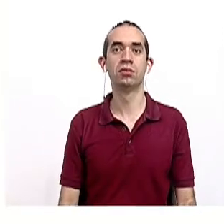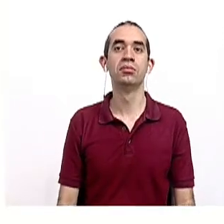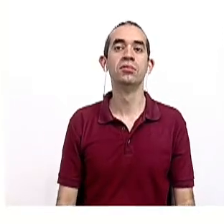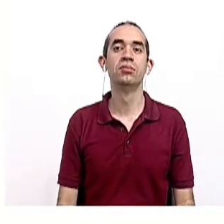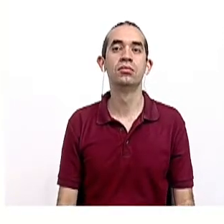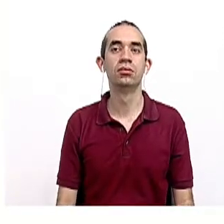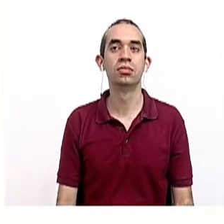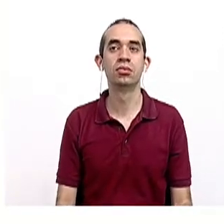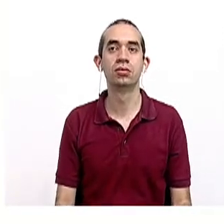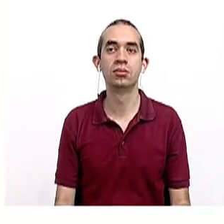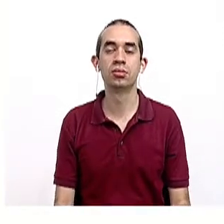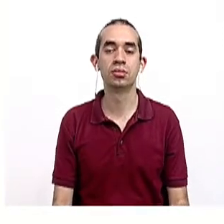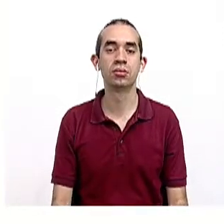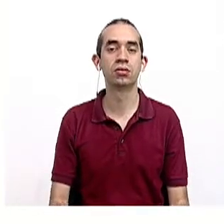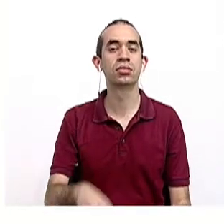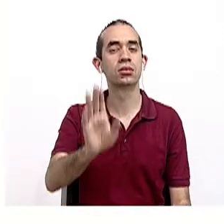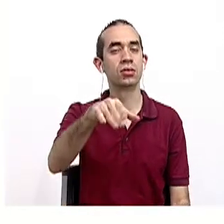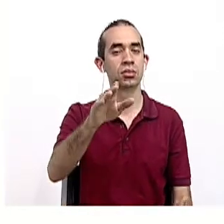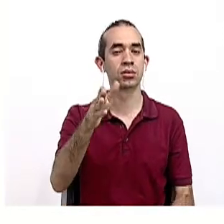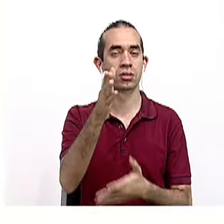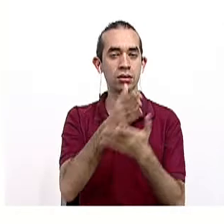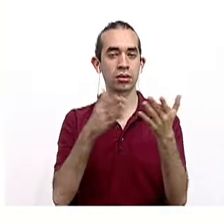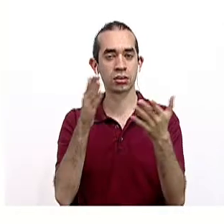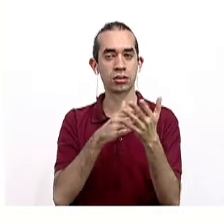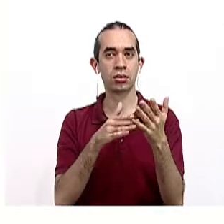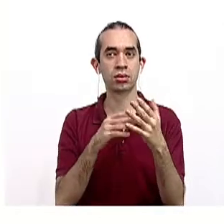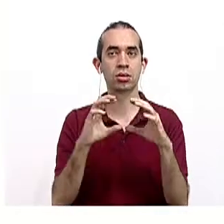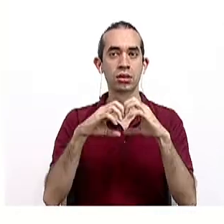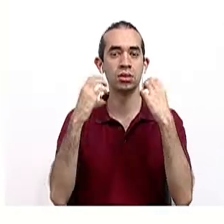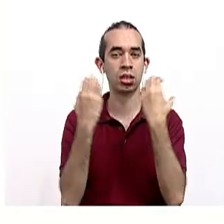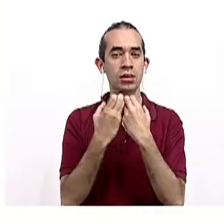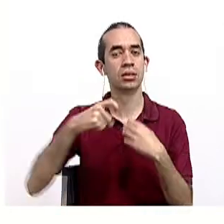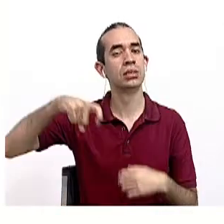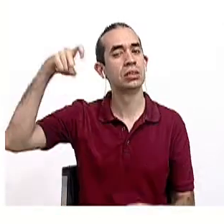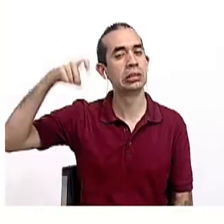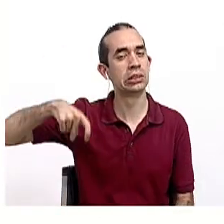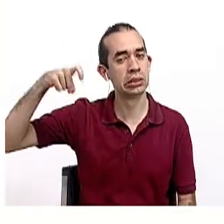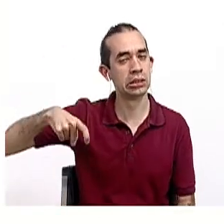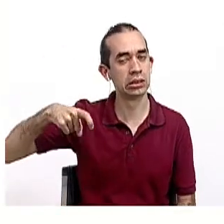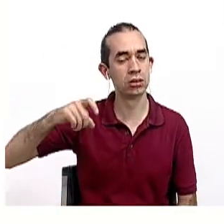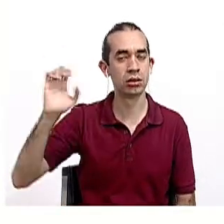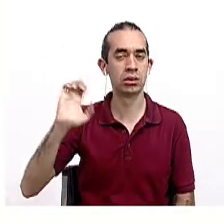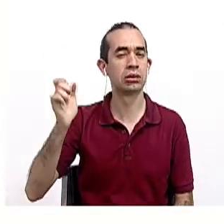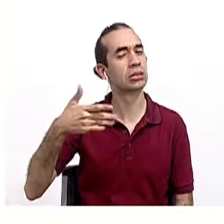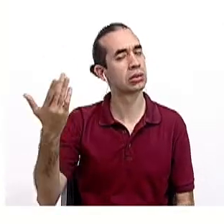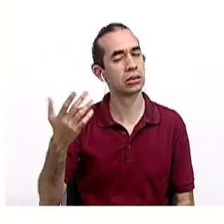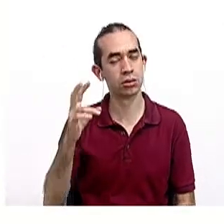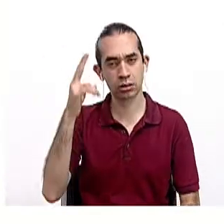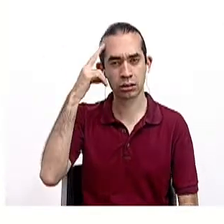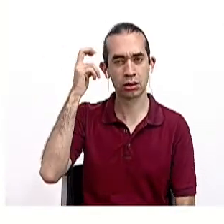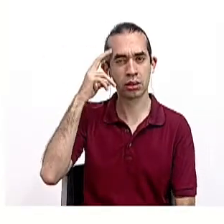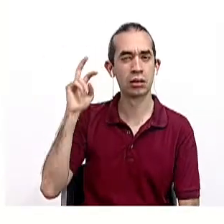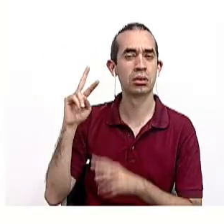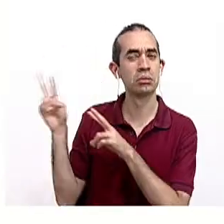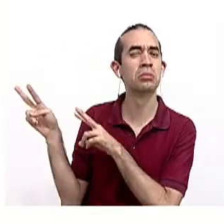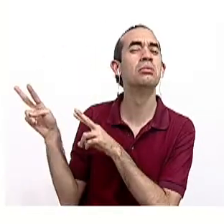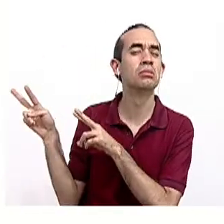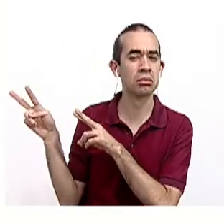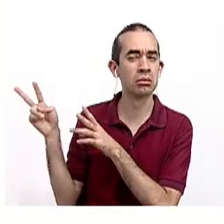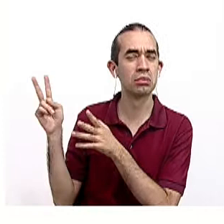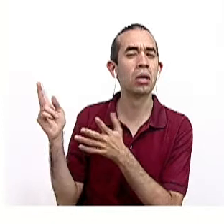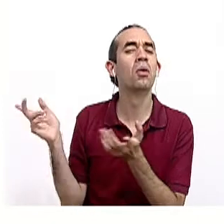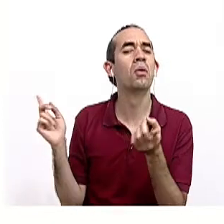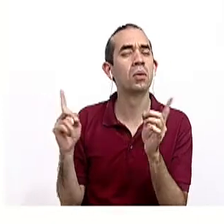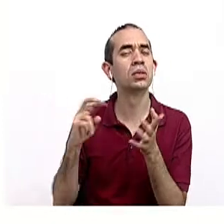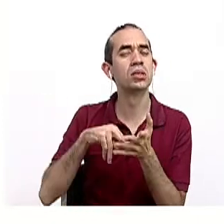we also have, what is something in the classroom that requires energy? Requires. What